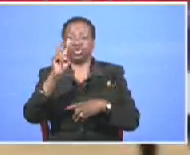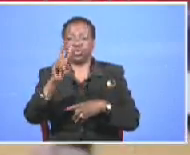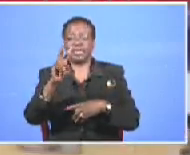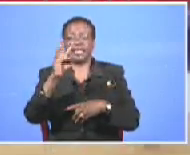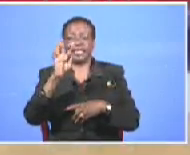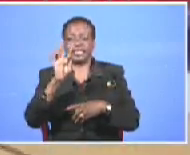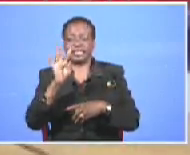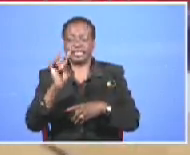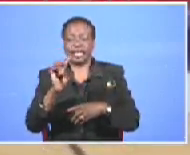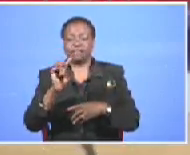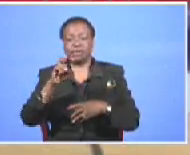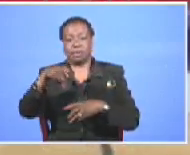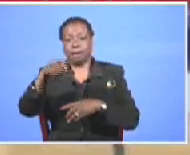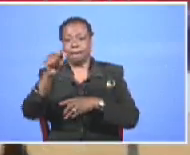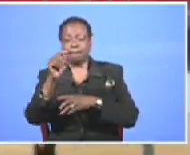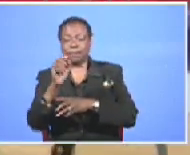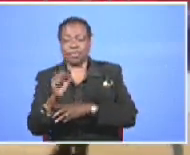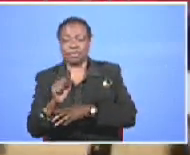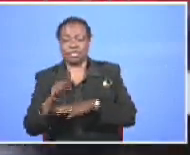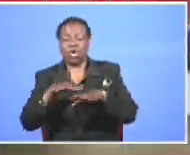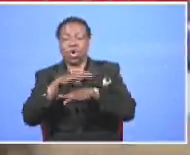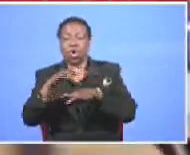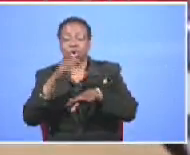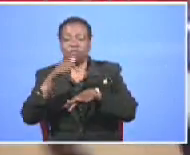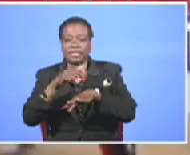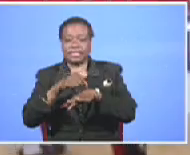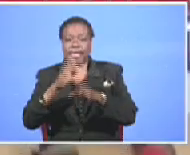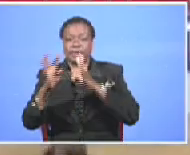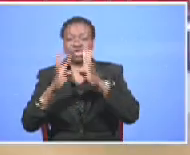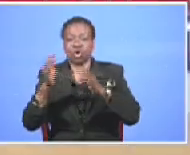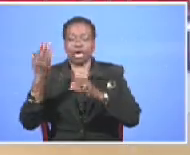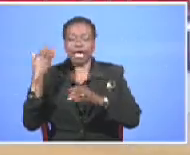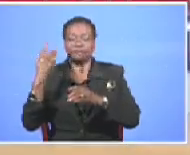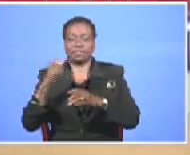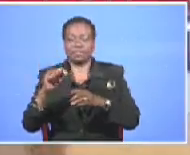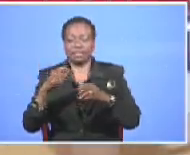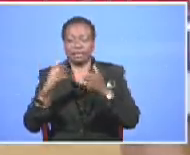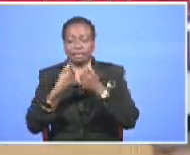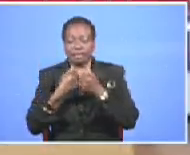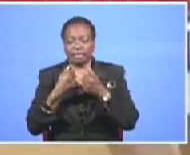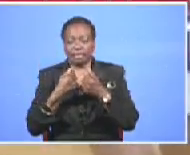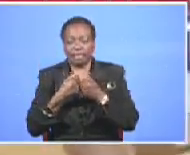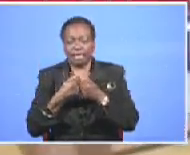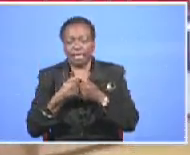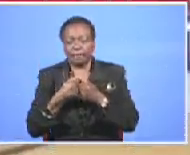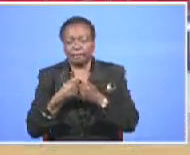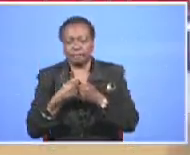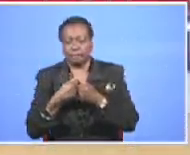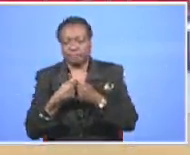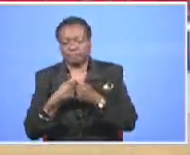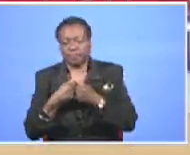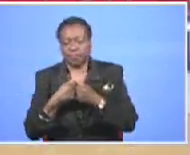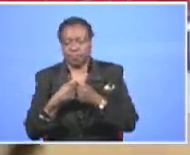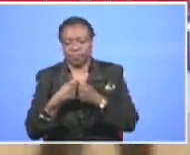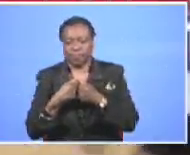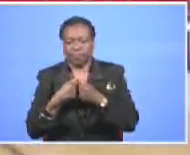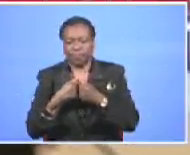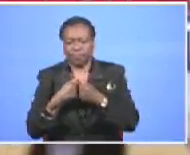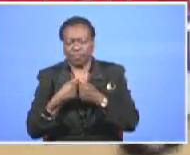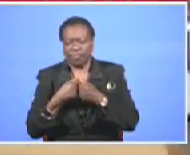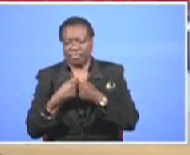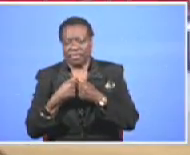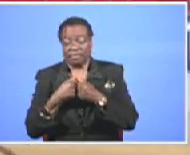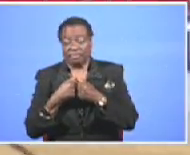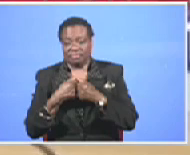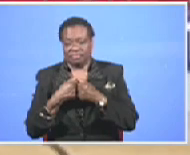the overtime period. Hield talking to reporters after the game. We didn't close out how we supposed to. Another game that we supposed to close out when we